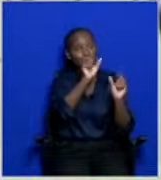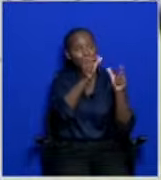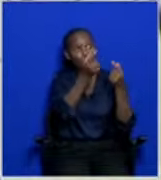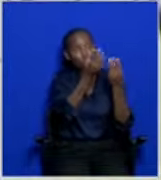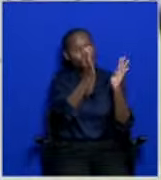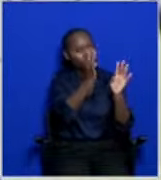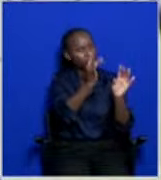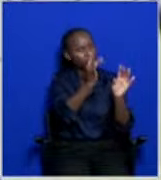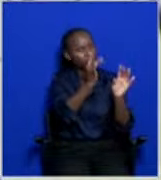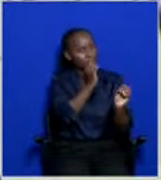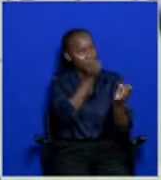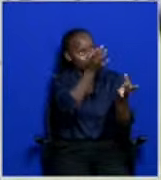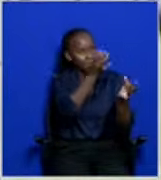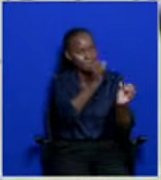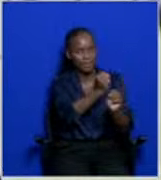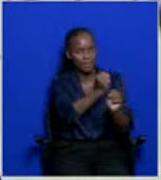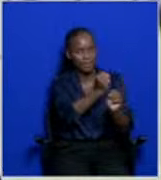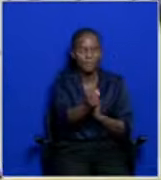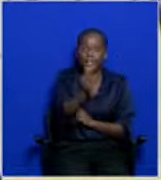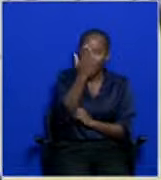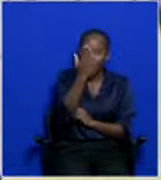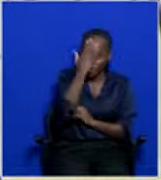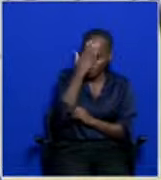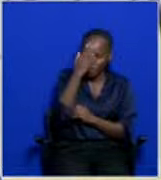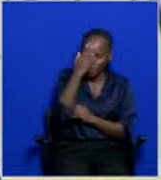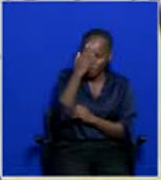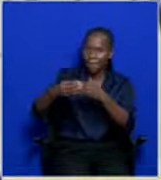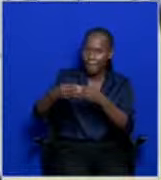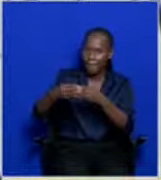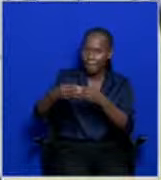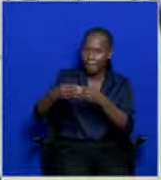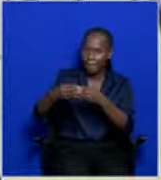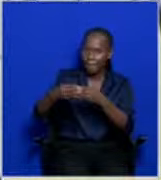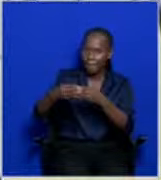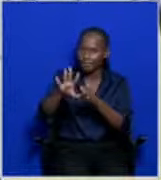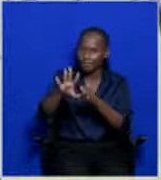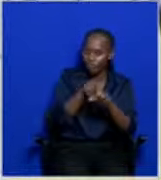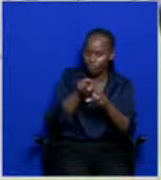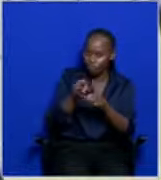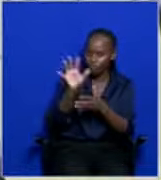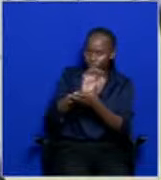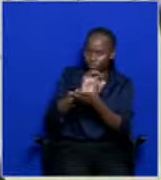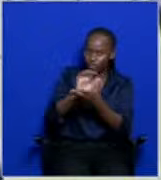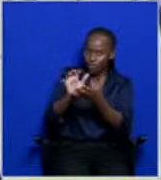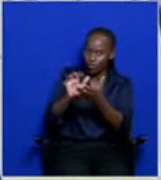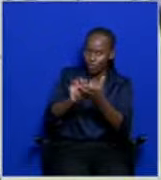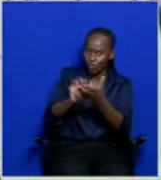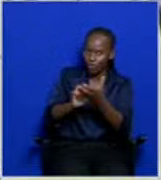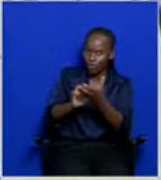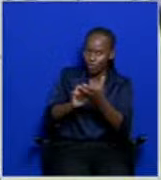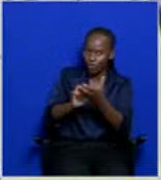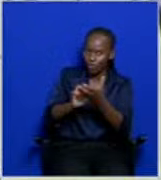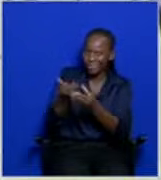this matter, at least one of them, is part of the,